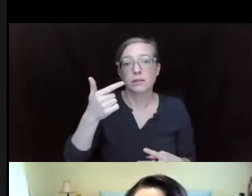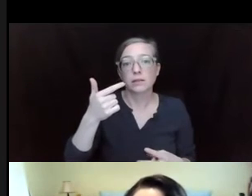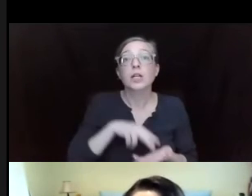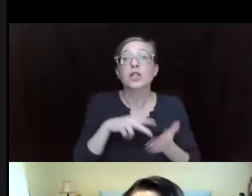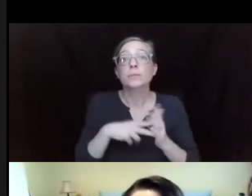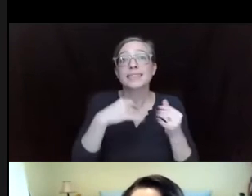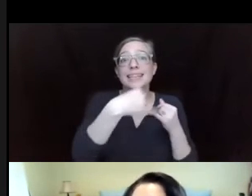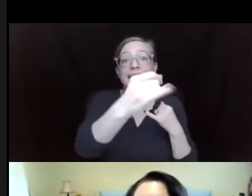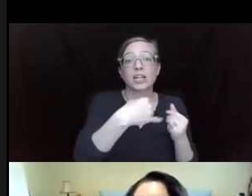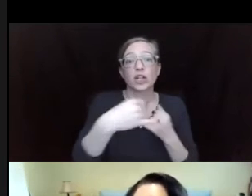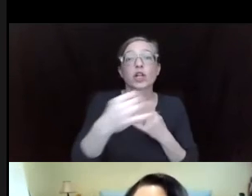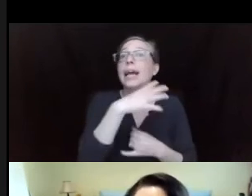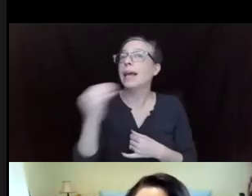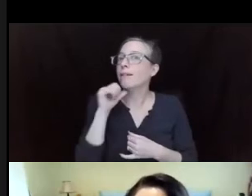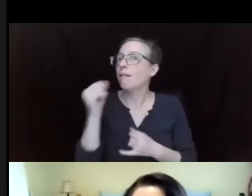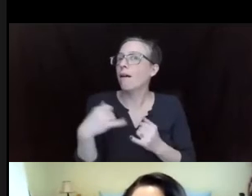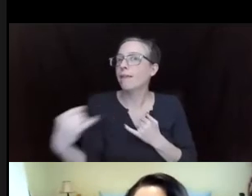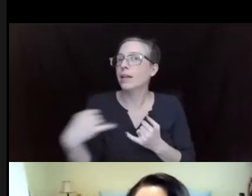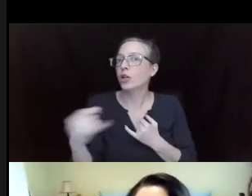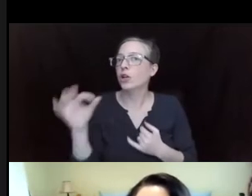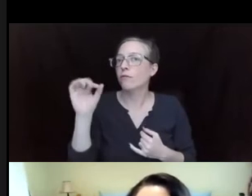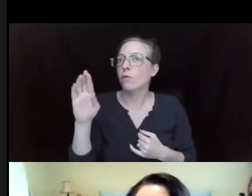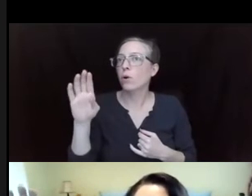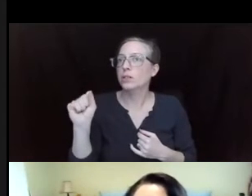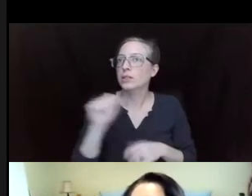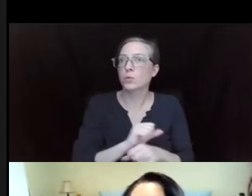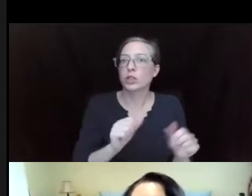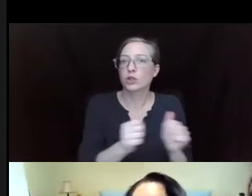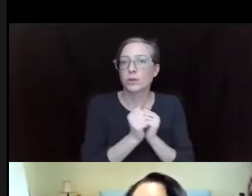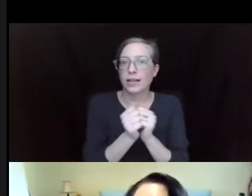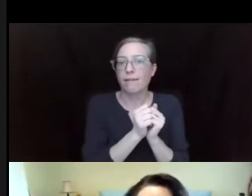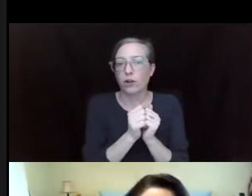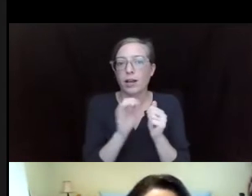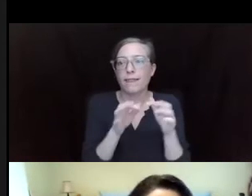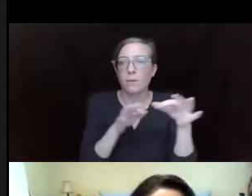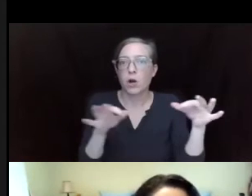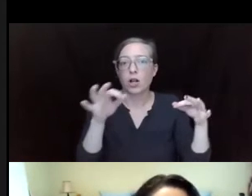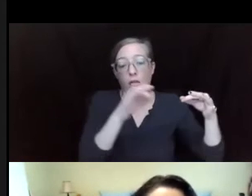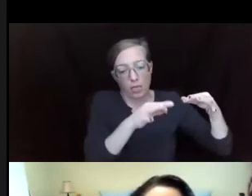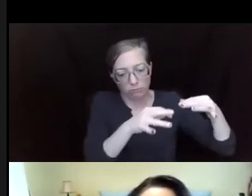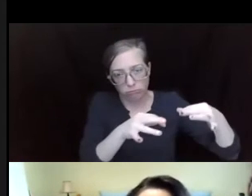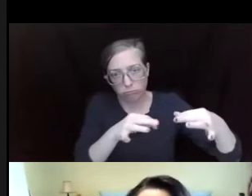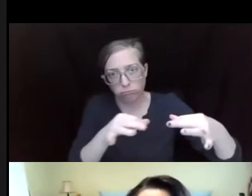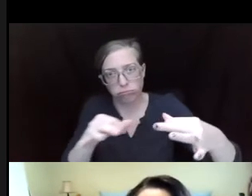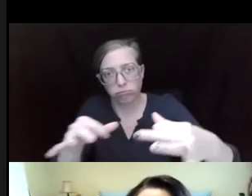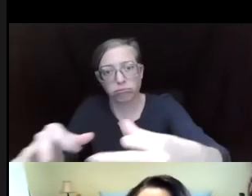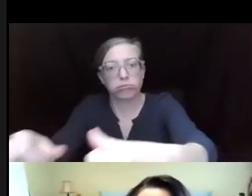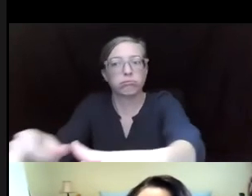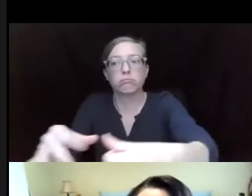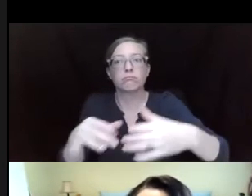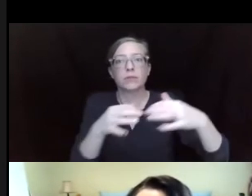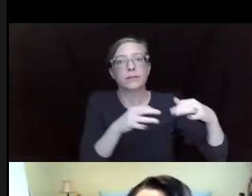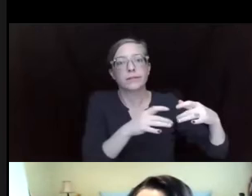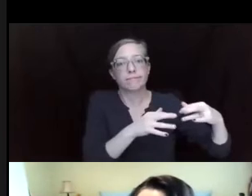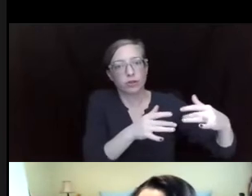and non-linear forces working together and the particle move in streamlines. You will see that happen when